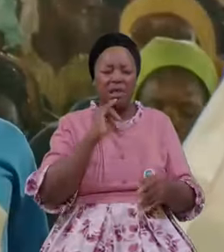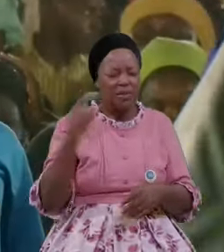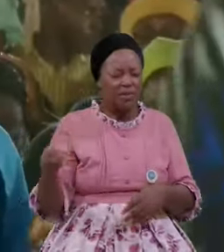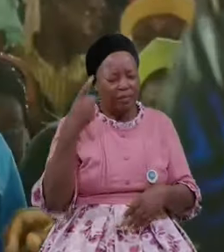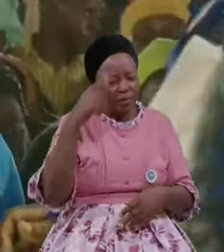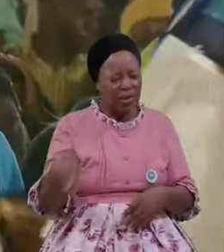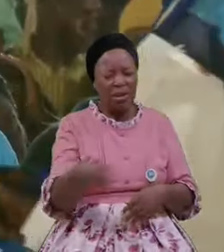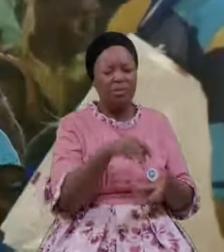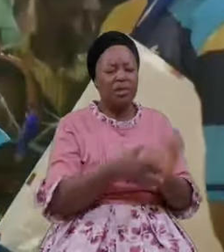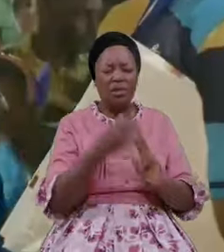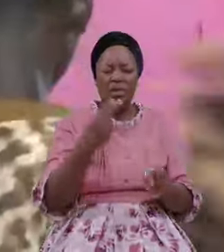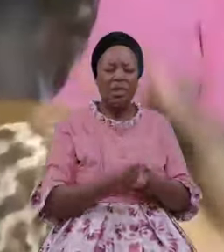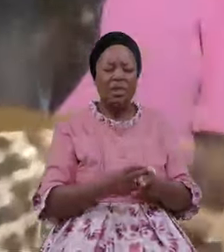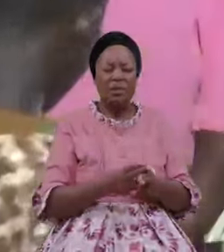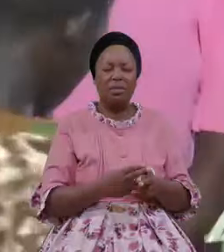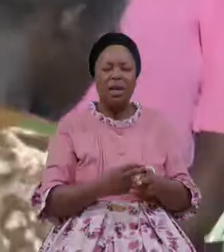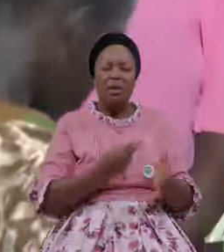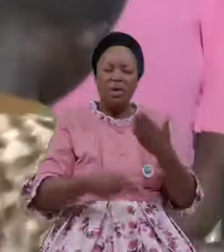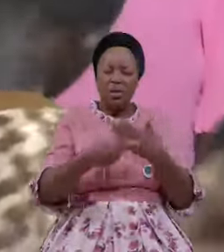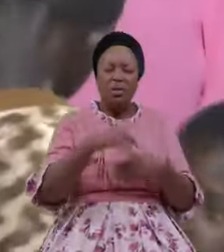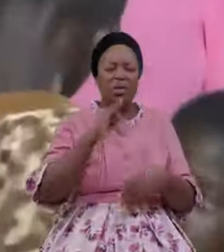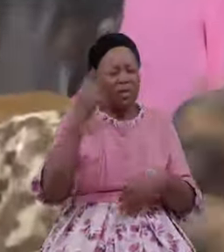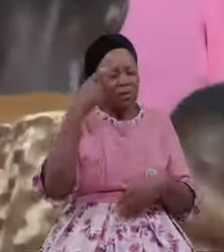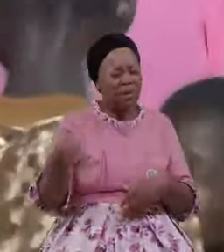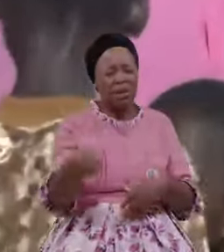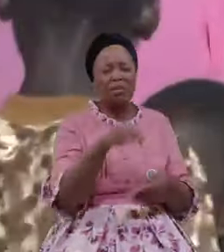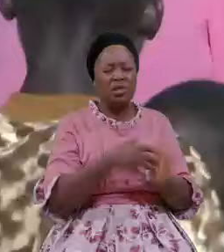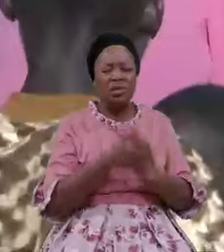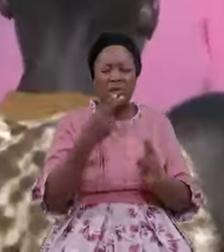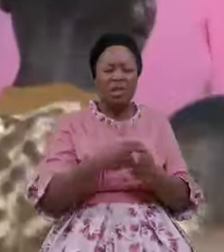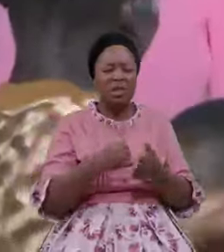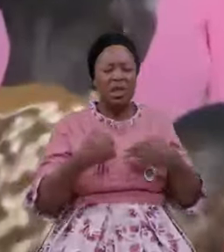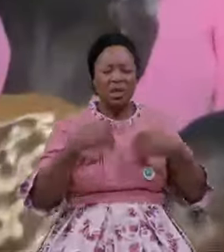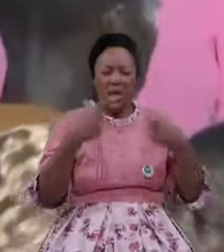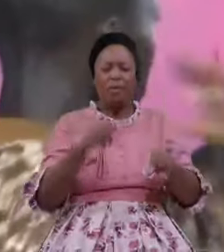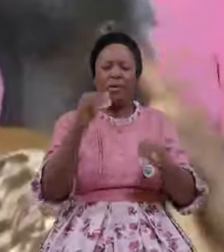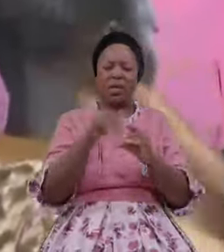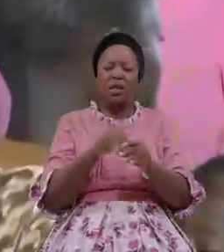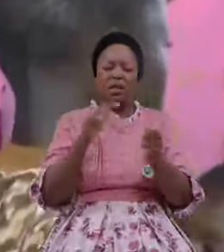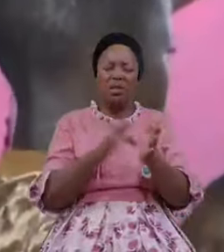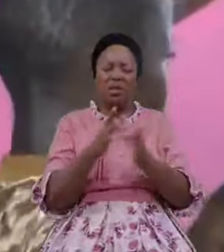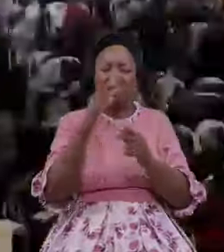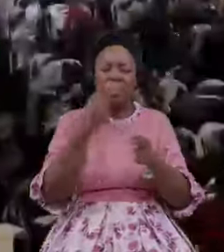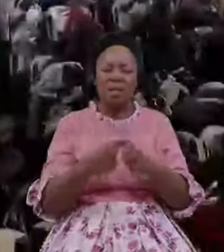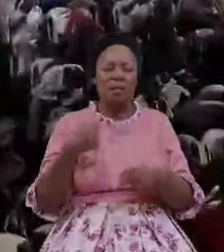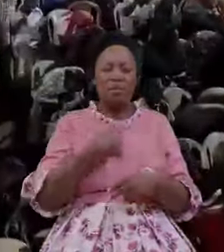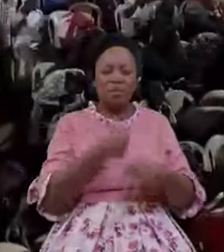Restoration is there. It's done. In Jesus' name, we pray.